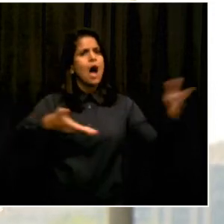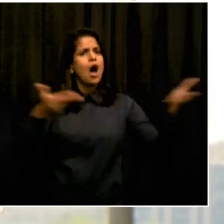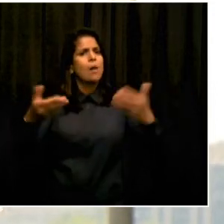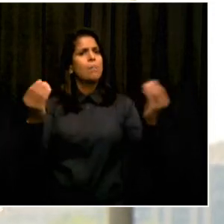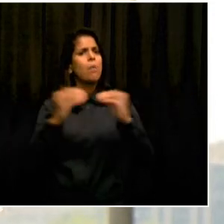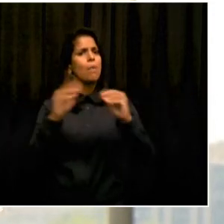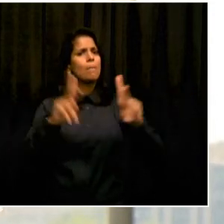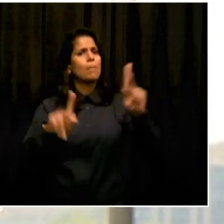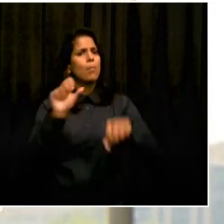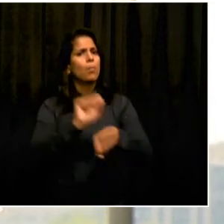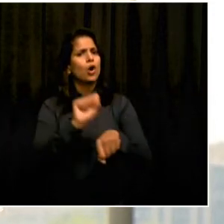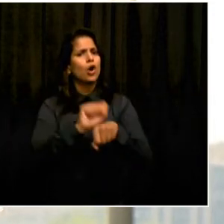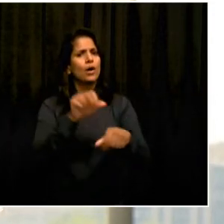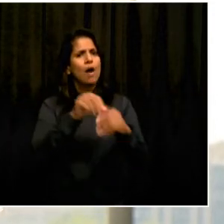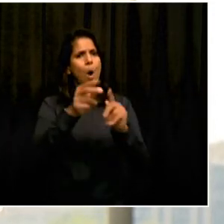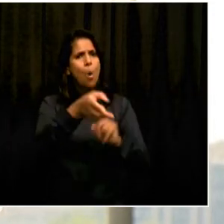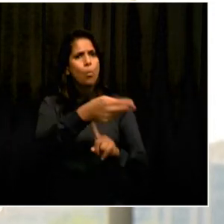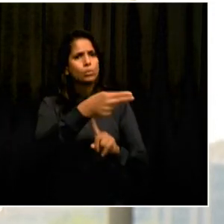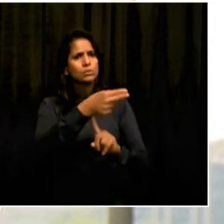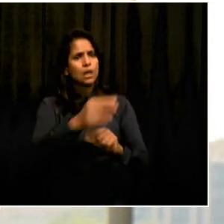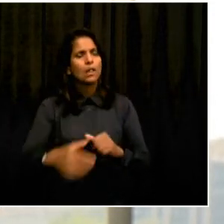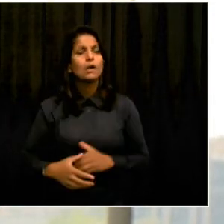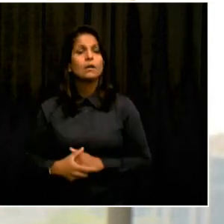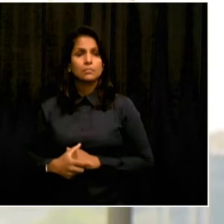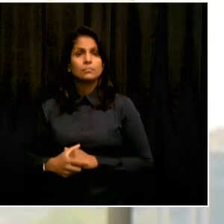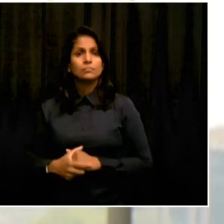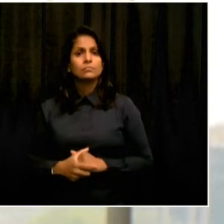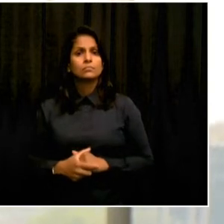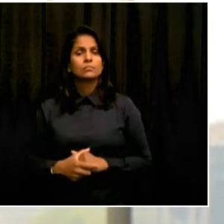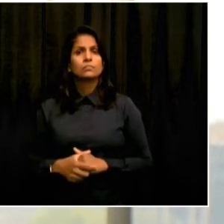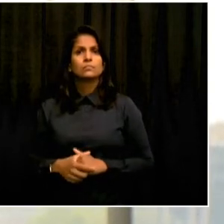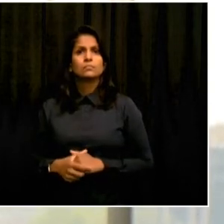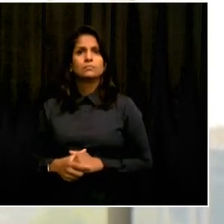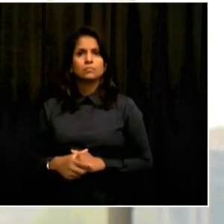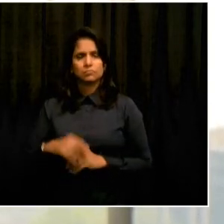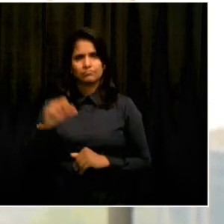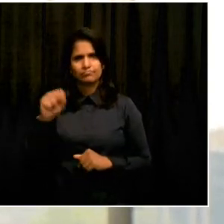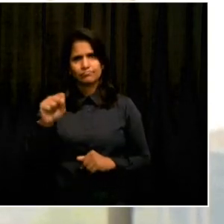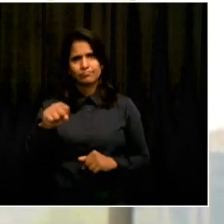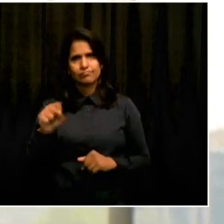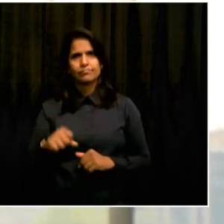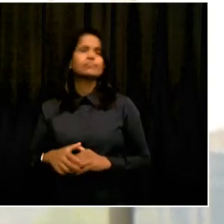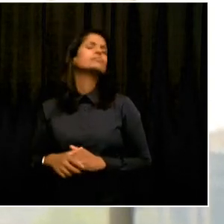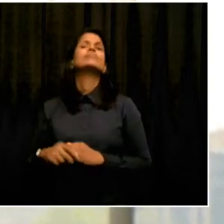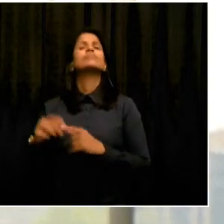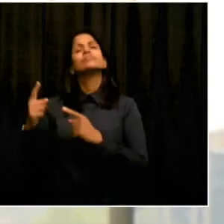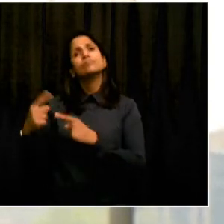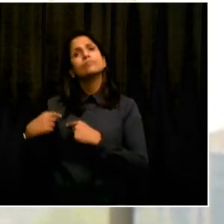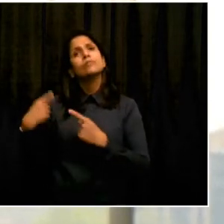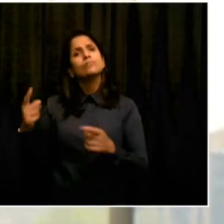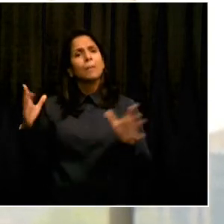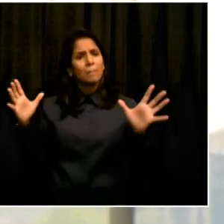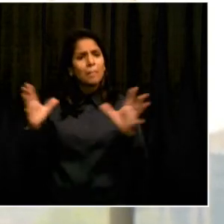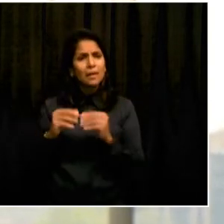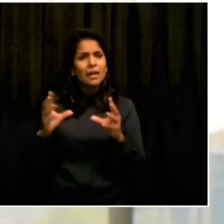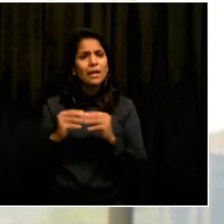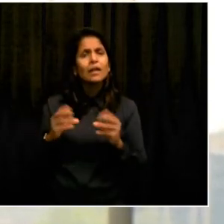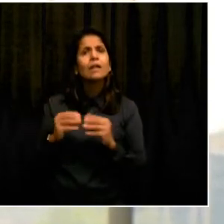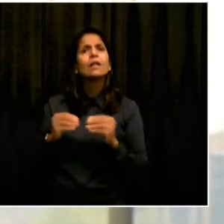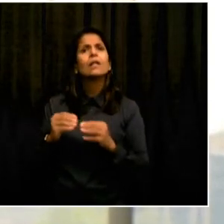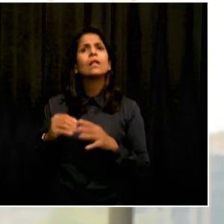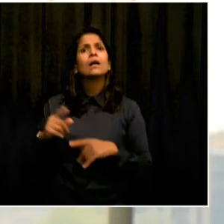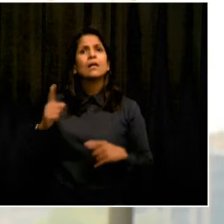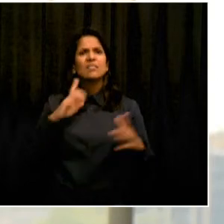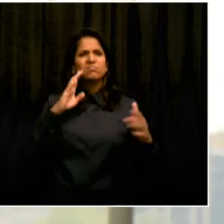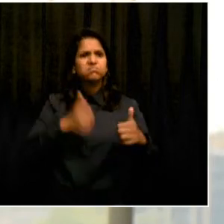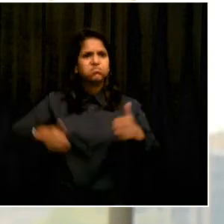I don't think hundreds is an exaggeration from the beginning, hundreds of meetings and Zooms and one thing or another with the